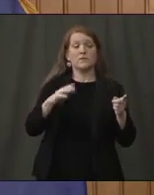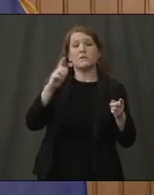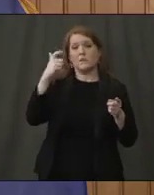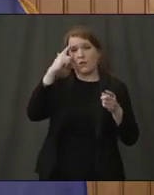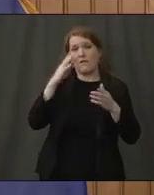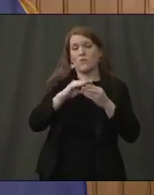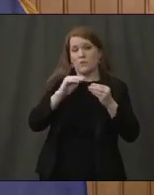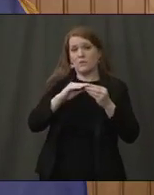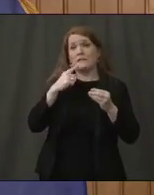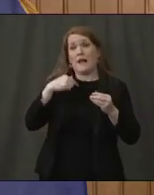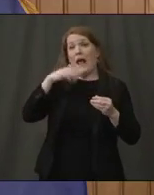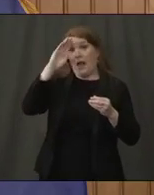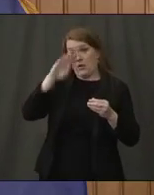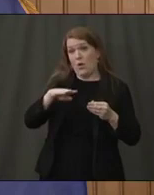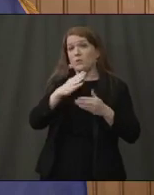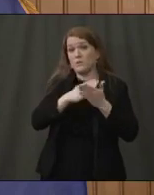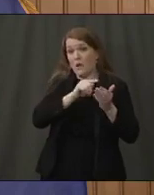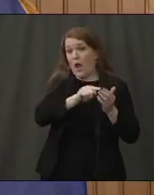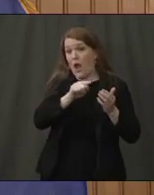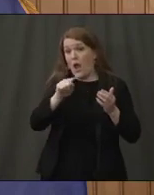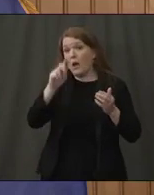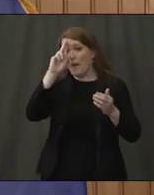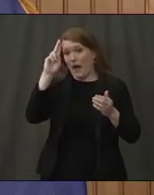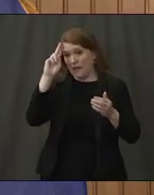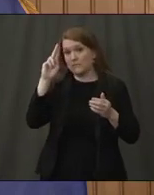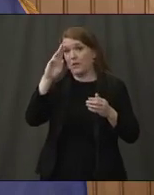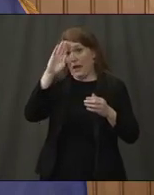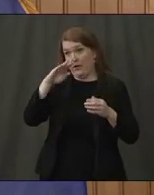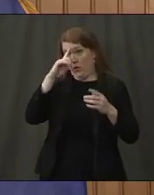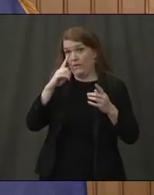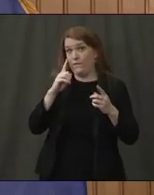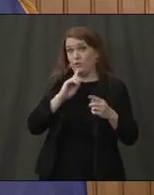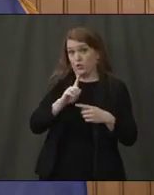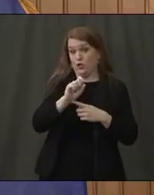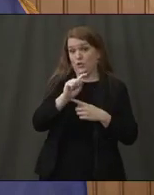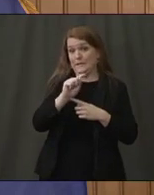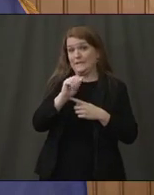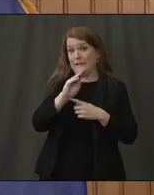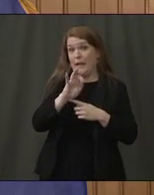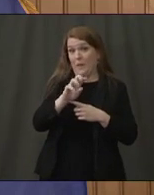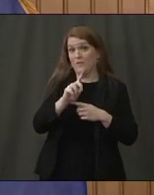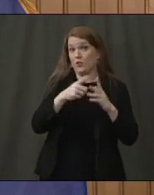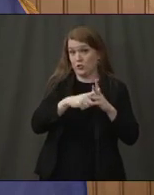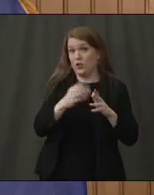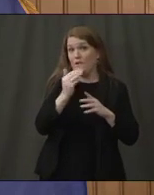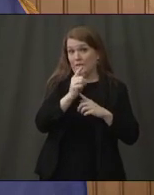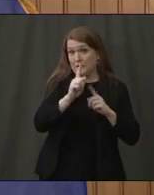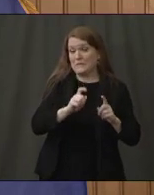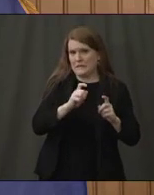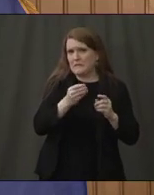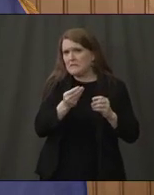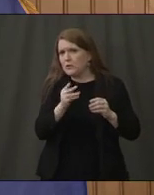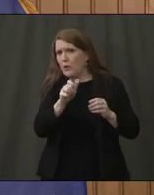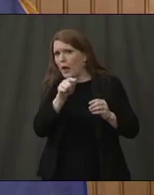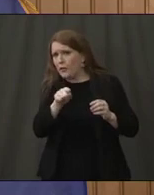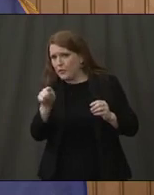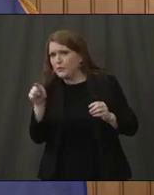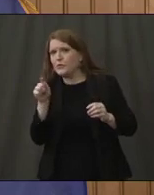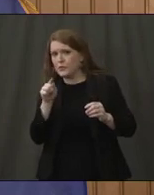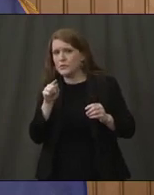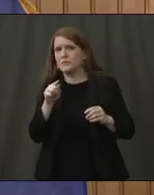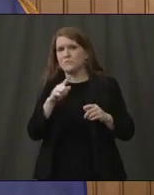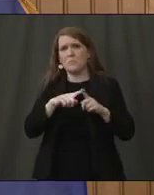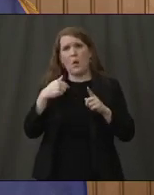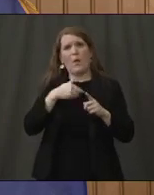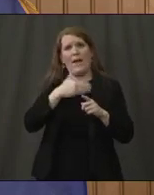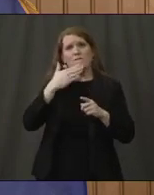Stamford Hospital. I think other hospitals, as far as I know. Josh is nodding. And we've had a good relationship. We talked to Abbott Labs